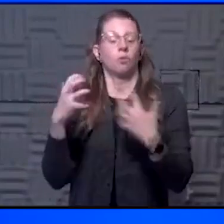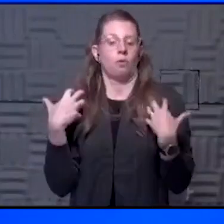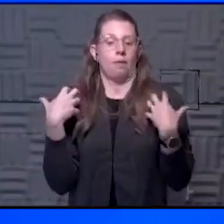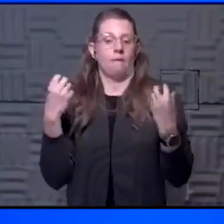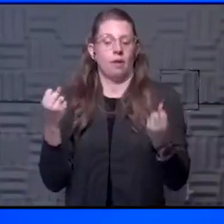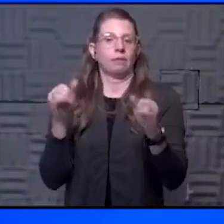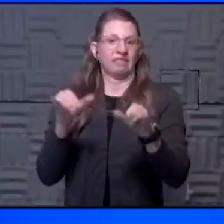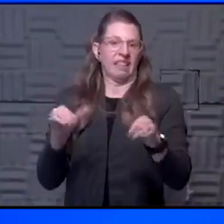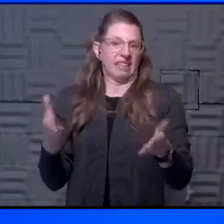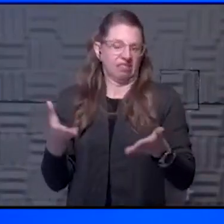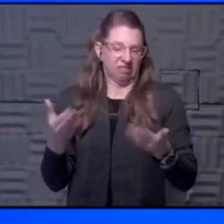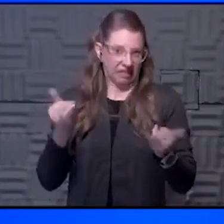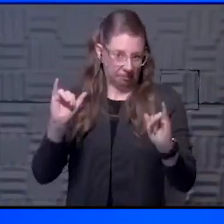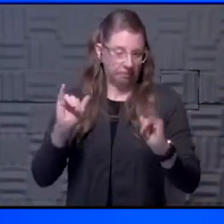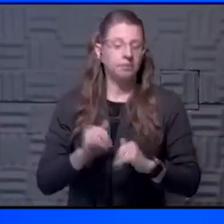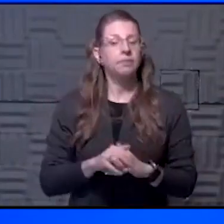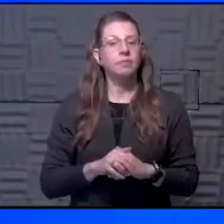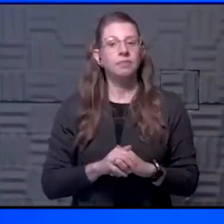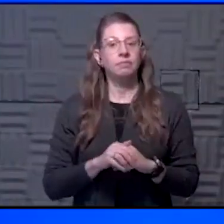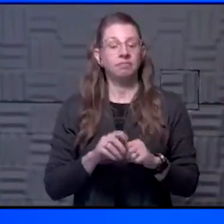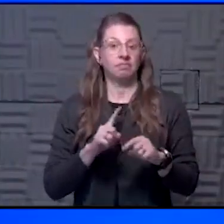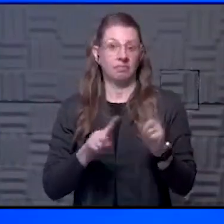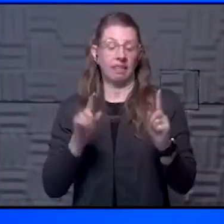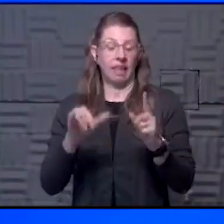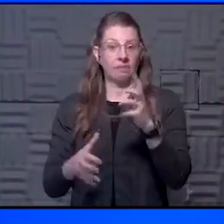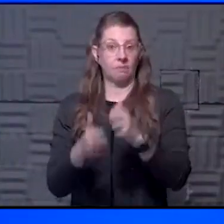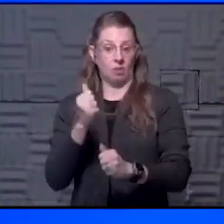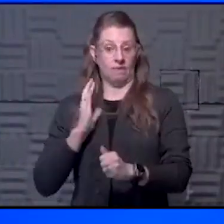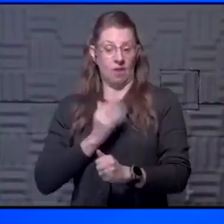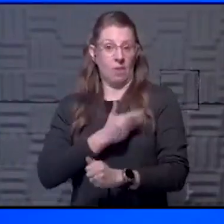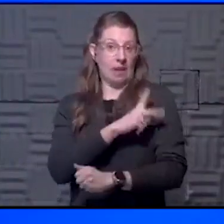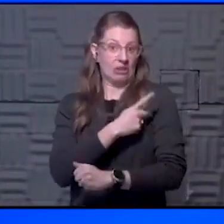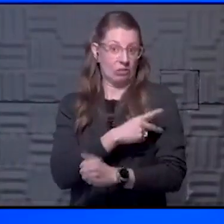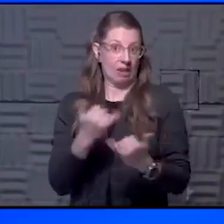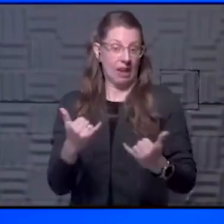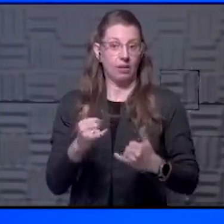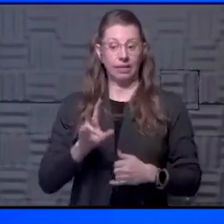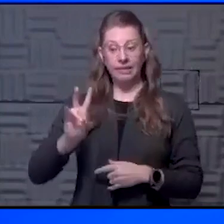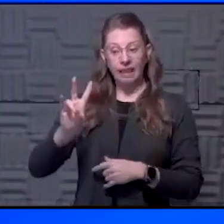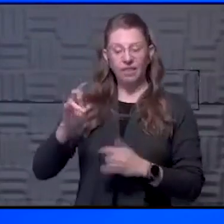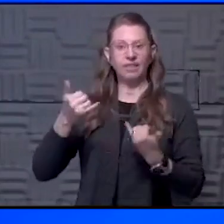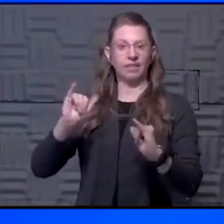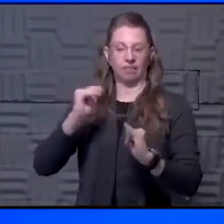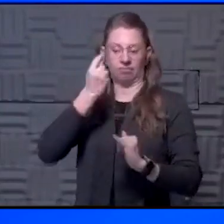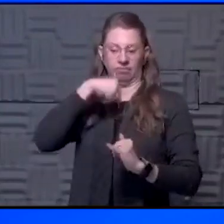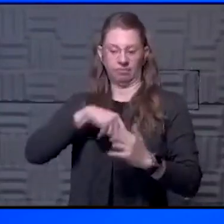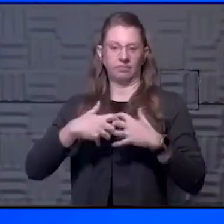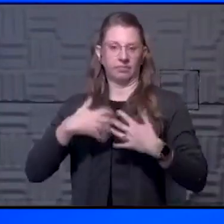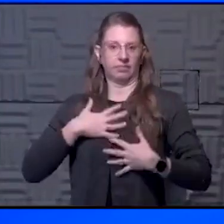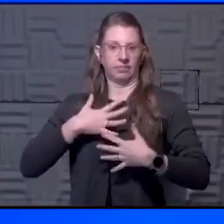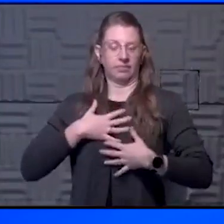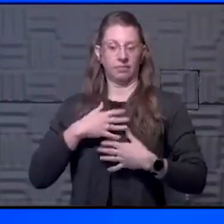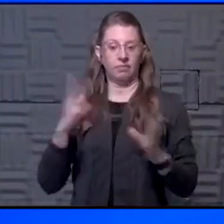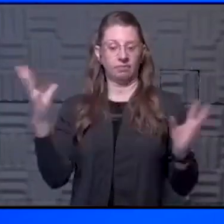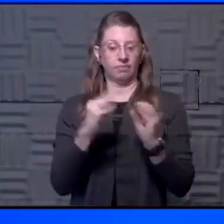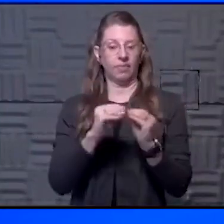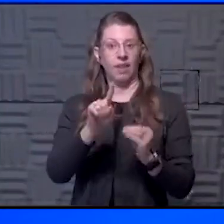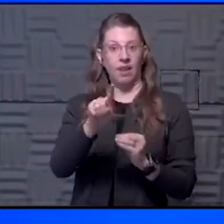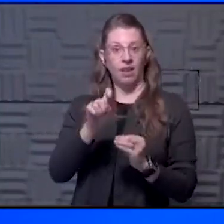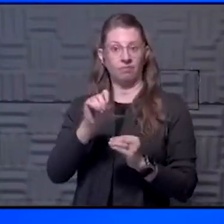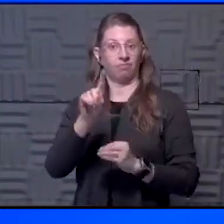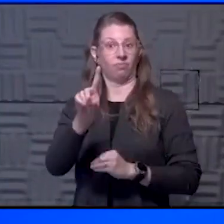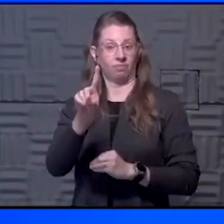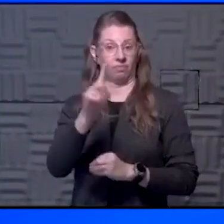remain here recovery. Yeah. So that's the majority of our patients right now. 7 of those still on the vent. So 101 patients